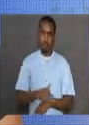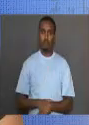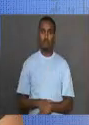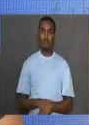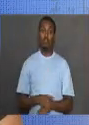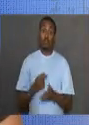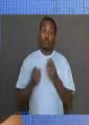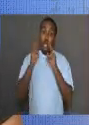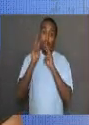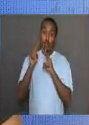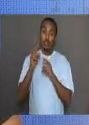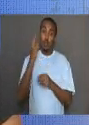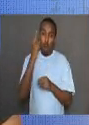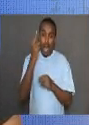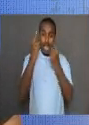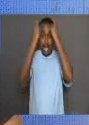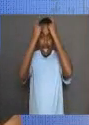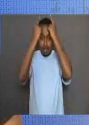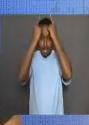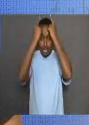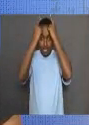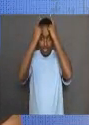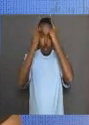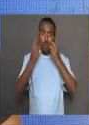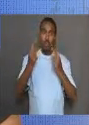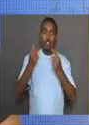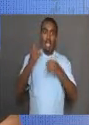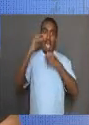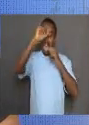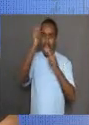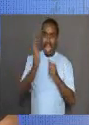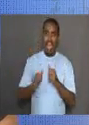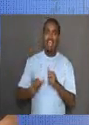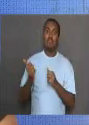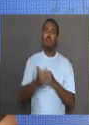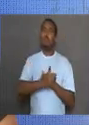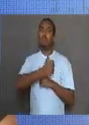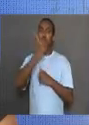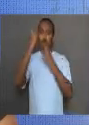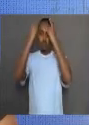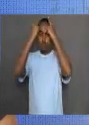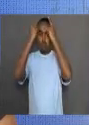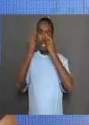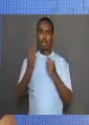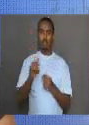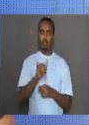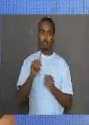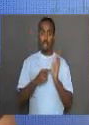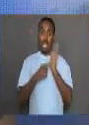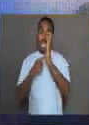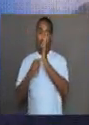may notice that one ibex poses in the air before charging into the other ibex to lock